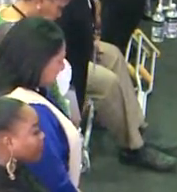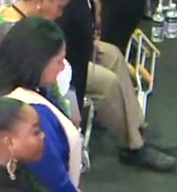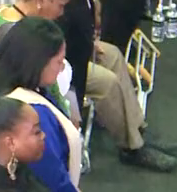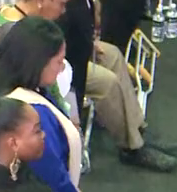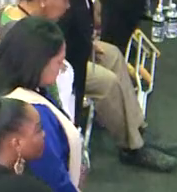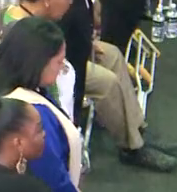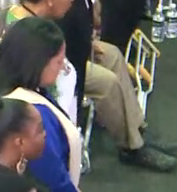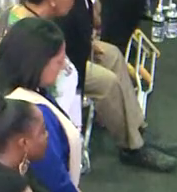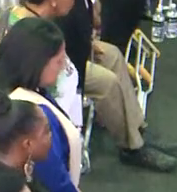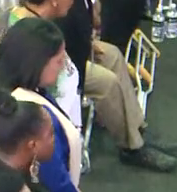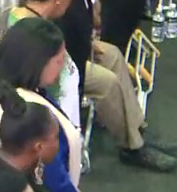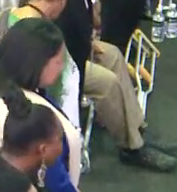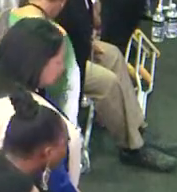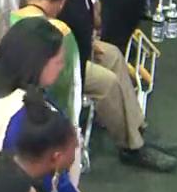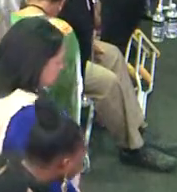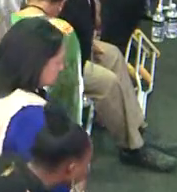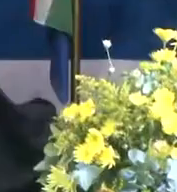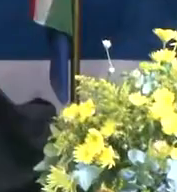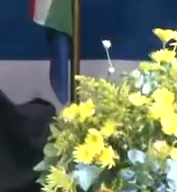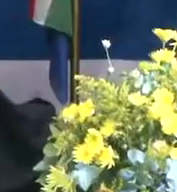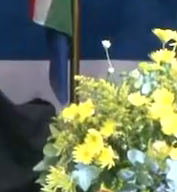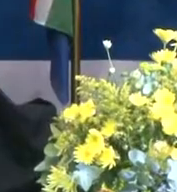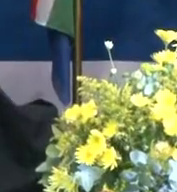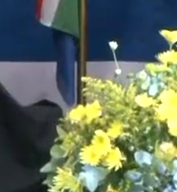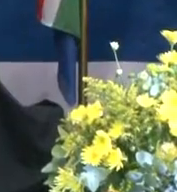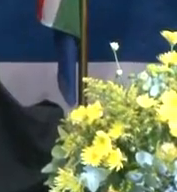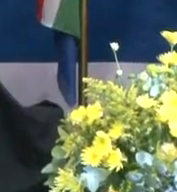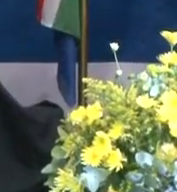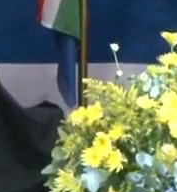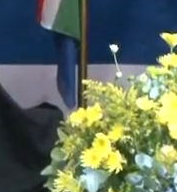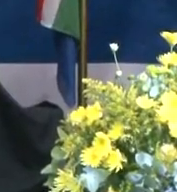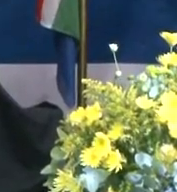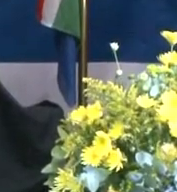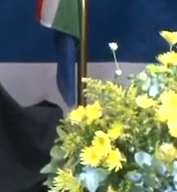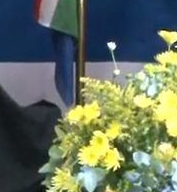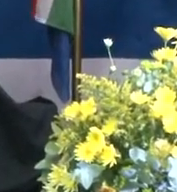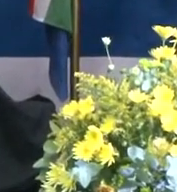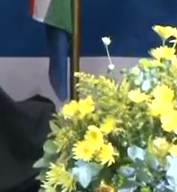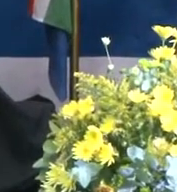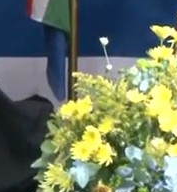Thank you, honorable members. We may be seated.